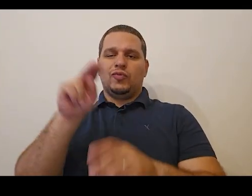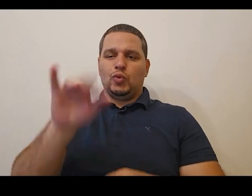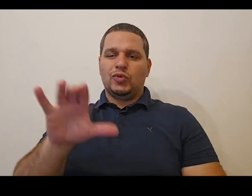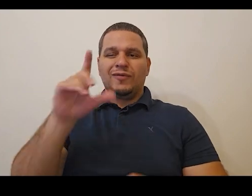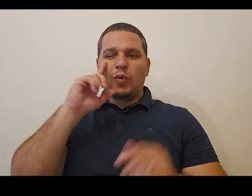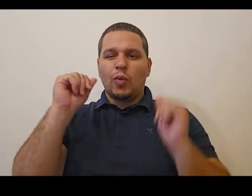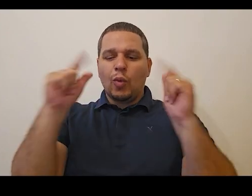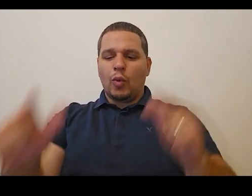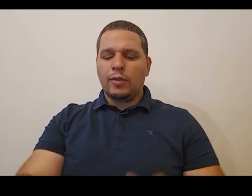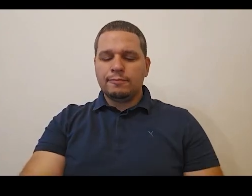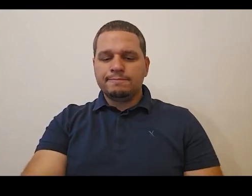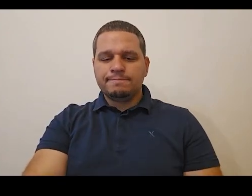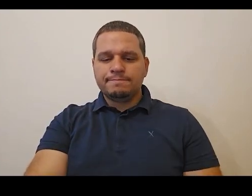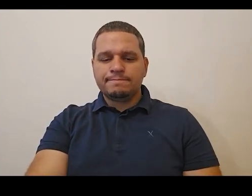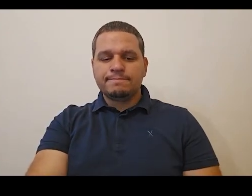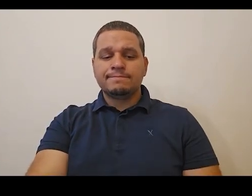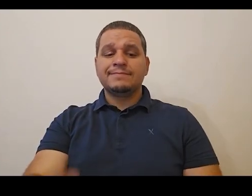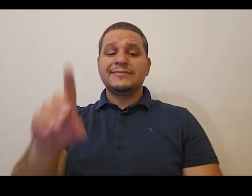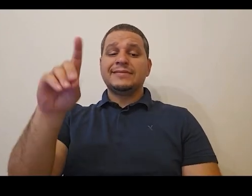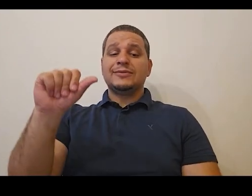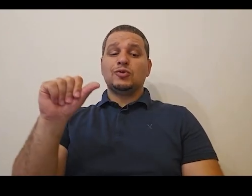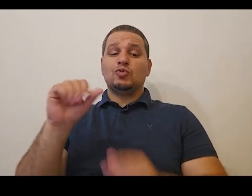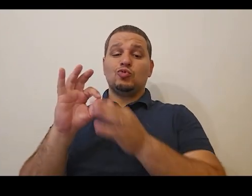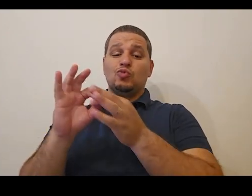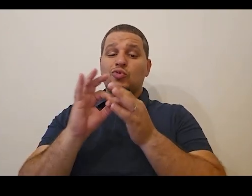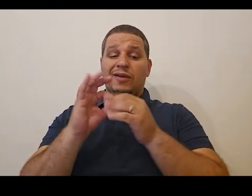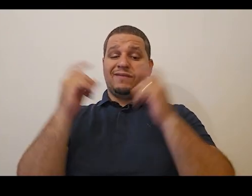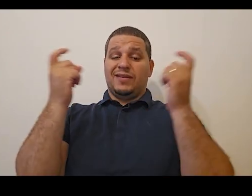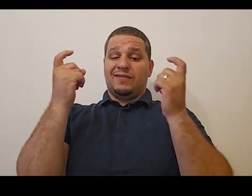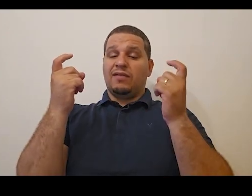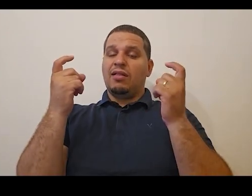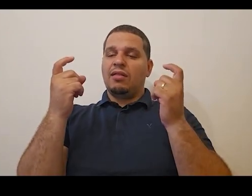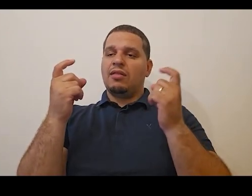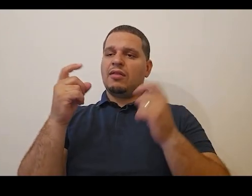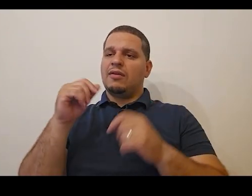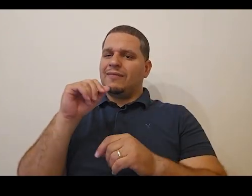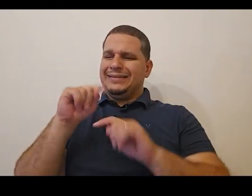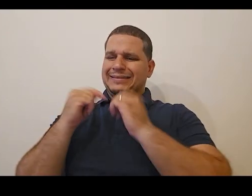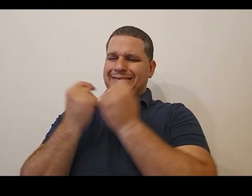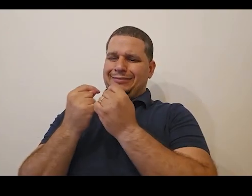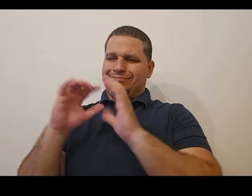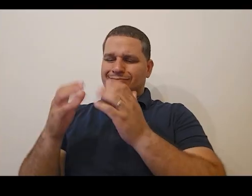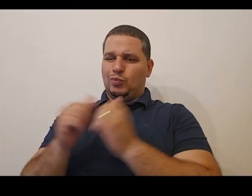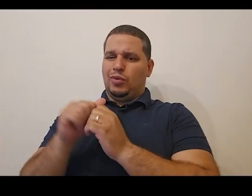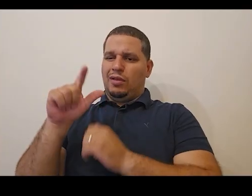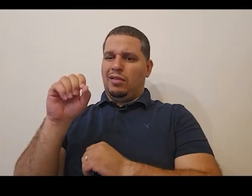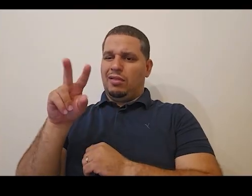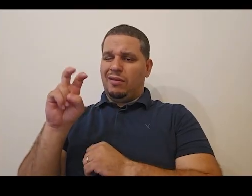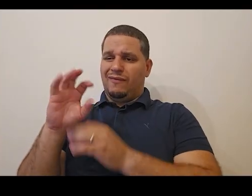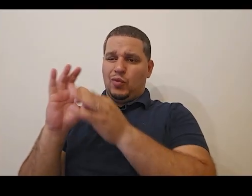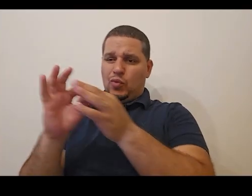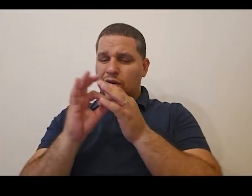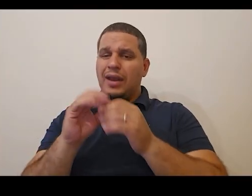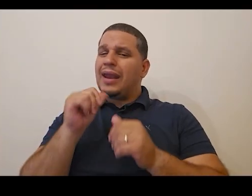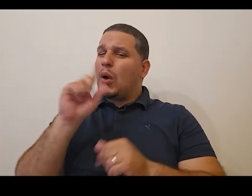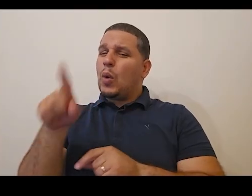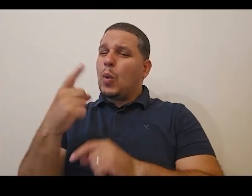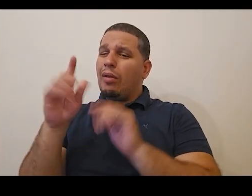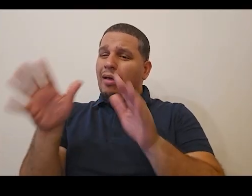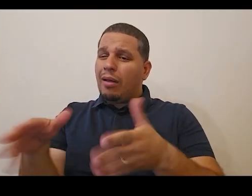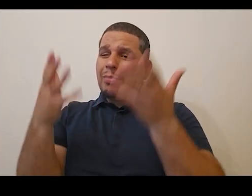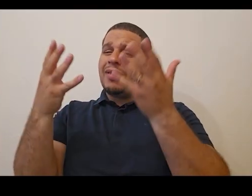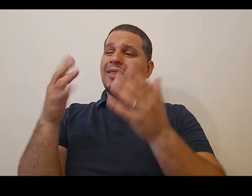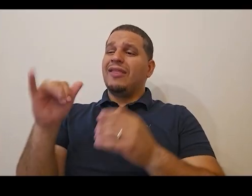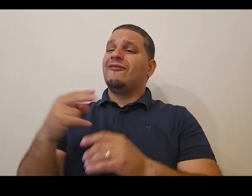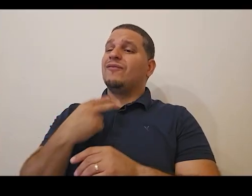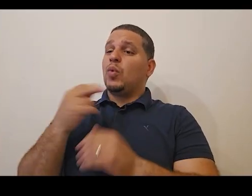all. The Disability Unite Festival, with the bold theme of Love Unites, not only uplifts the